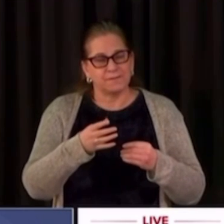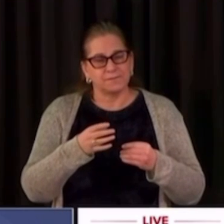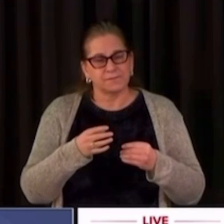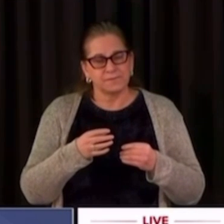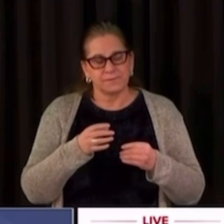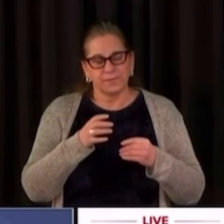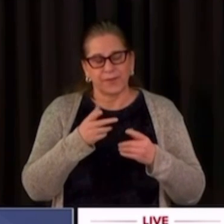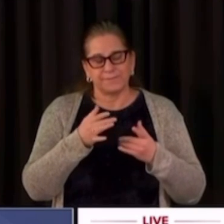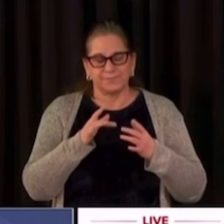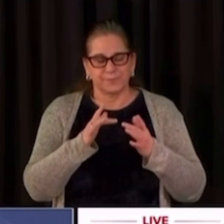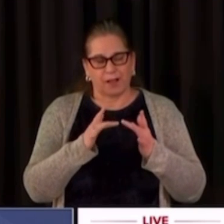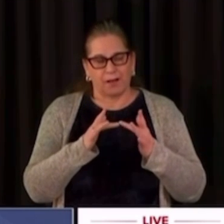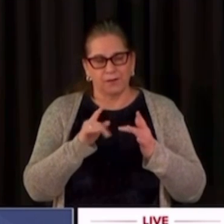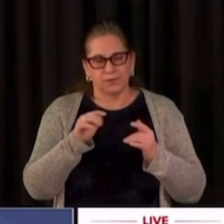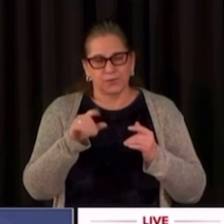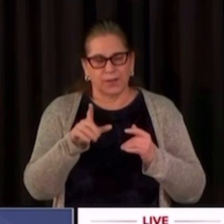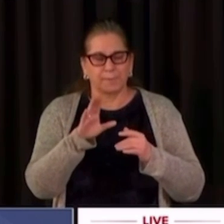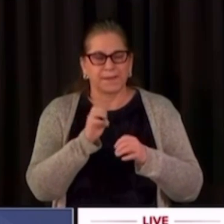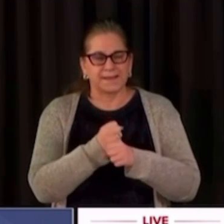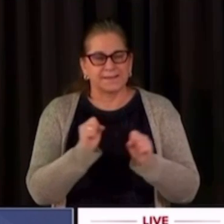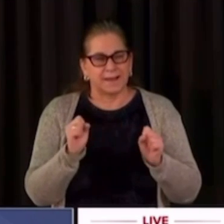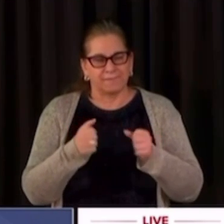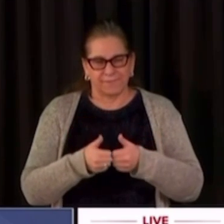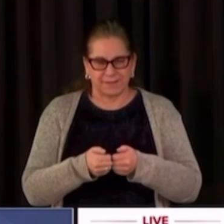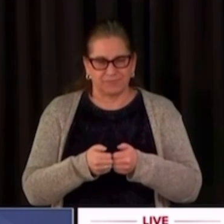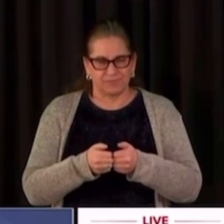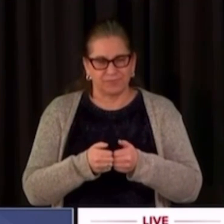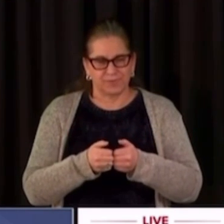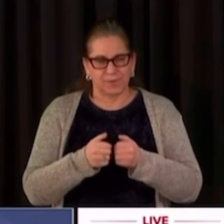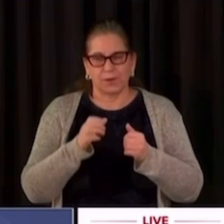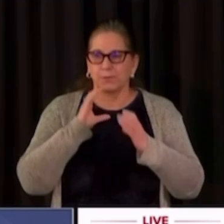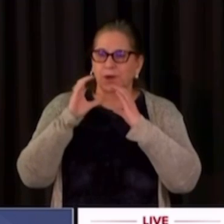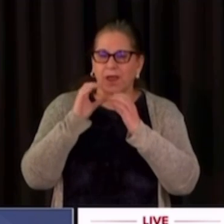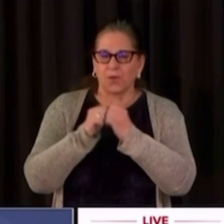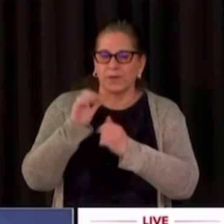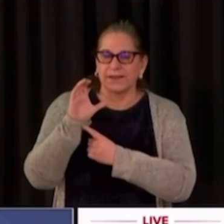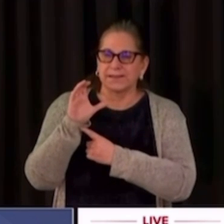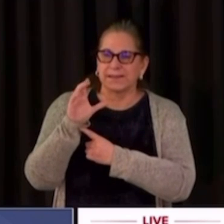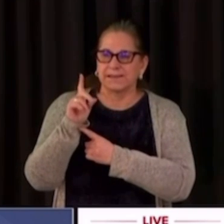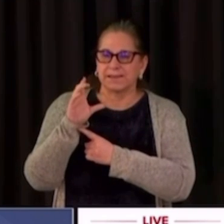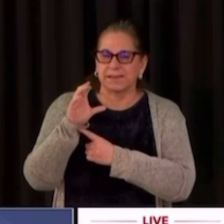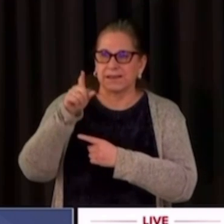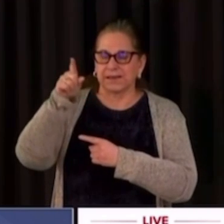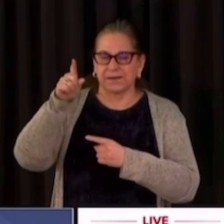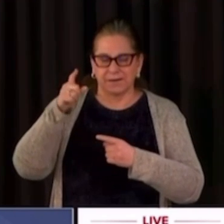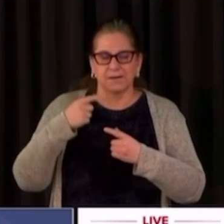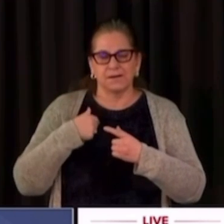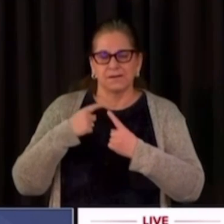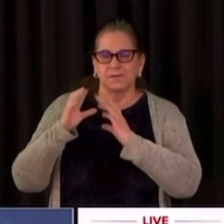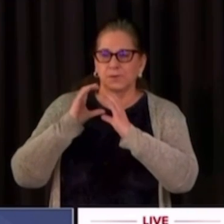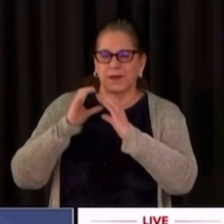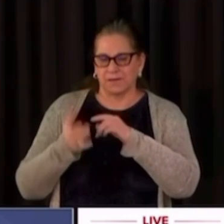with the Centers for Disease Control and Prevention about your experience. I have found the VSafe tool to be quite